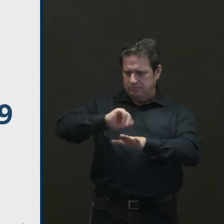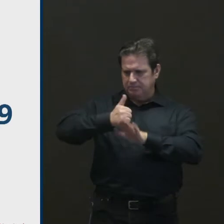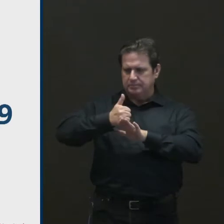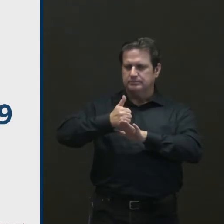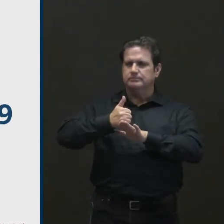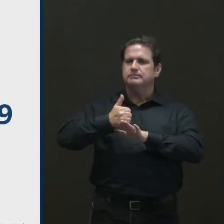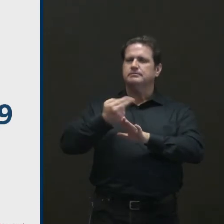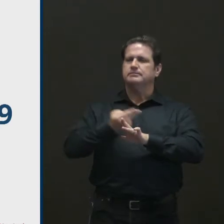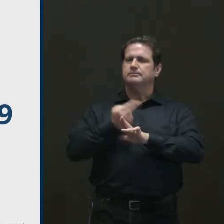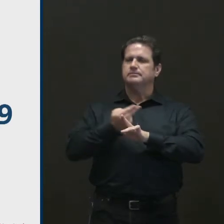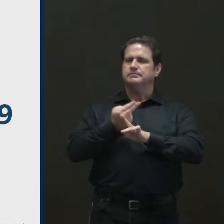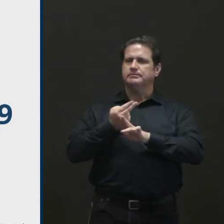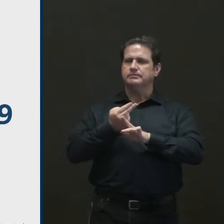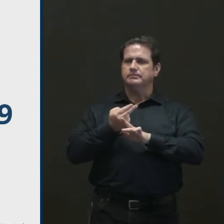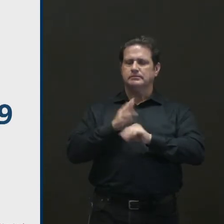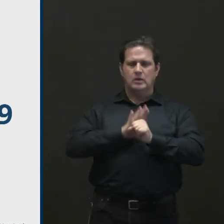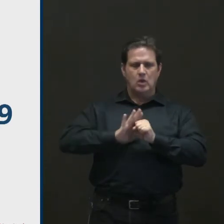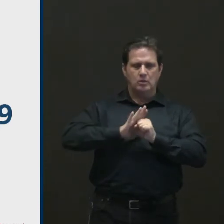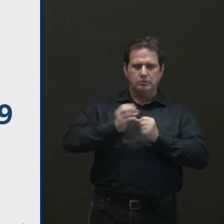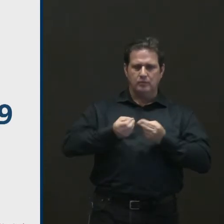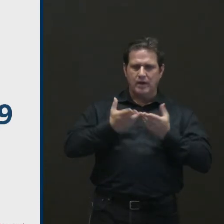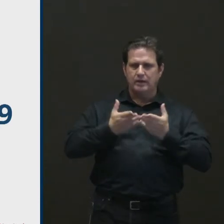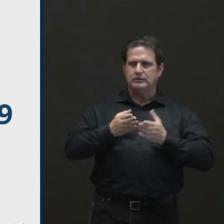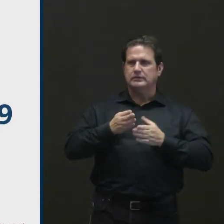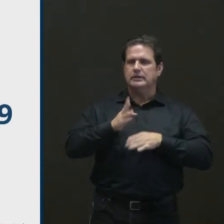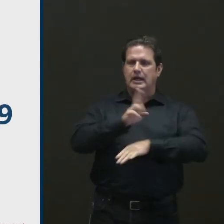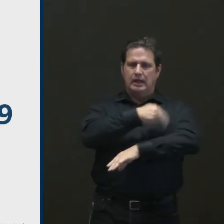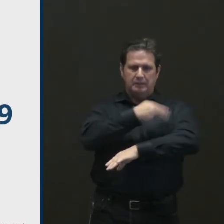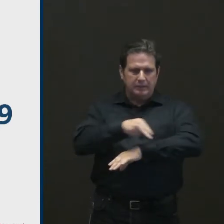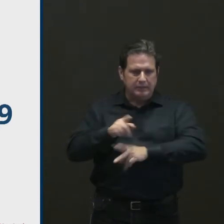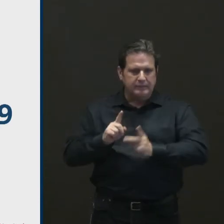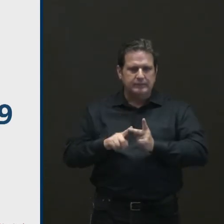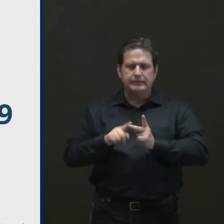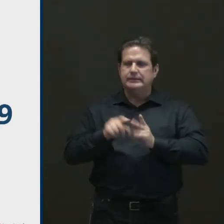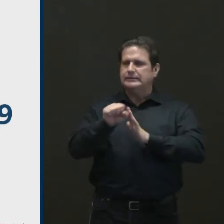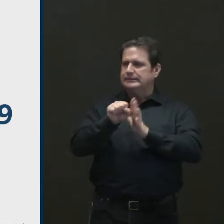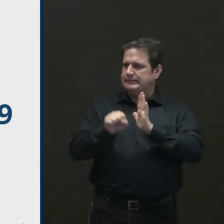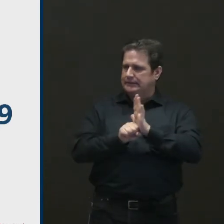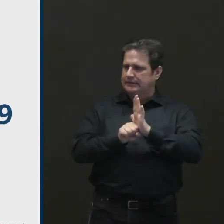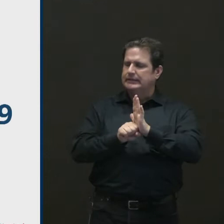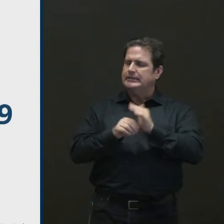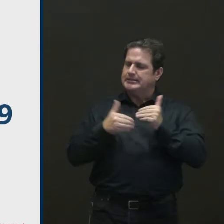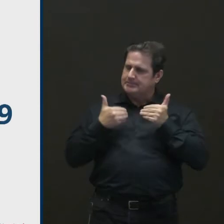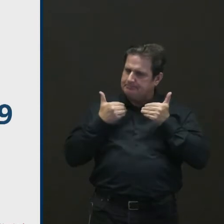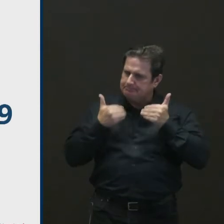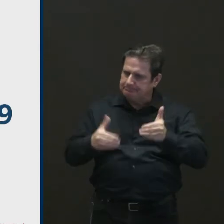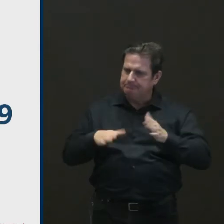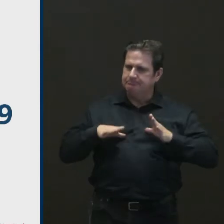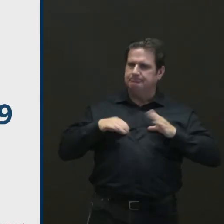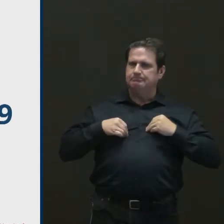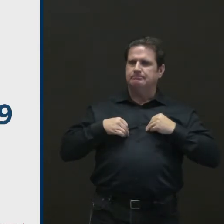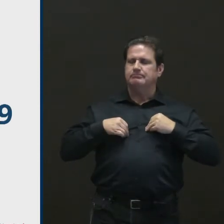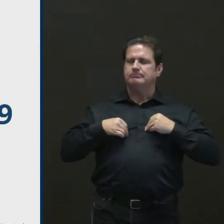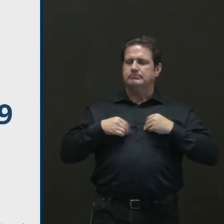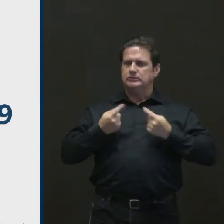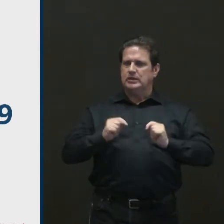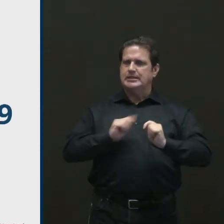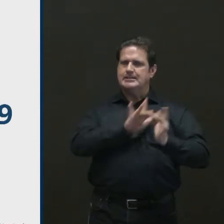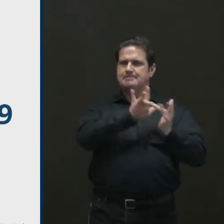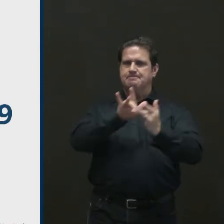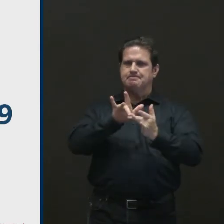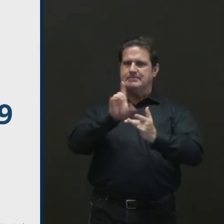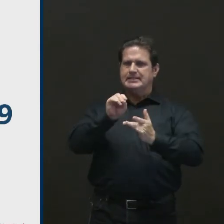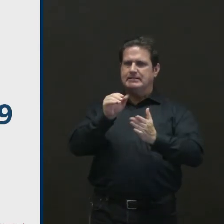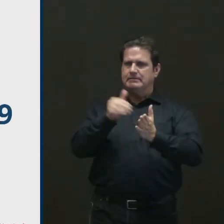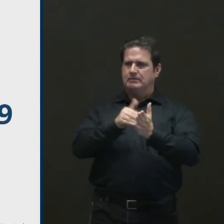which used local providers, the hospitals, and as well as the state to step forward and try and reach that